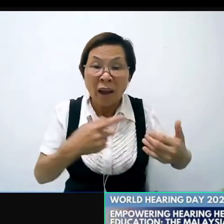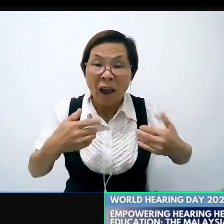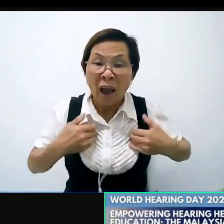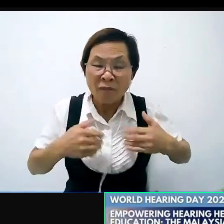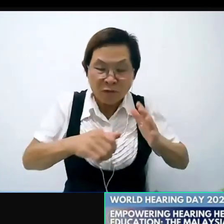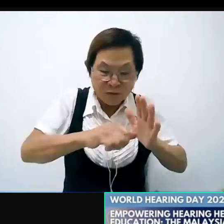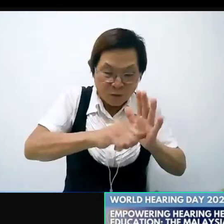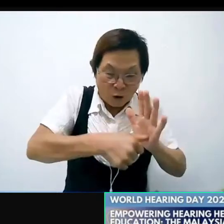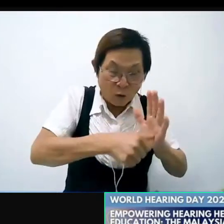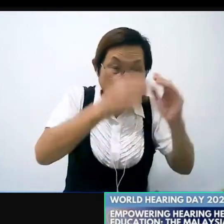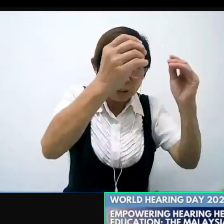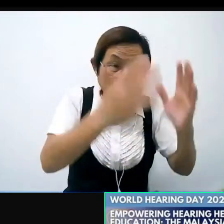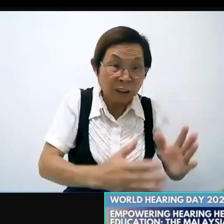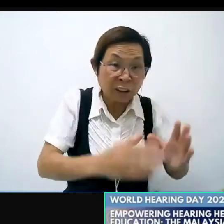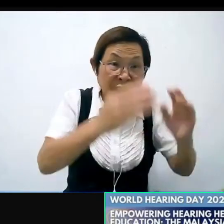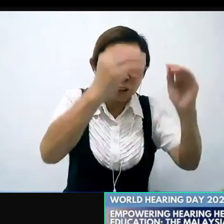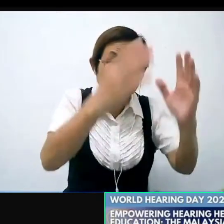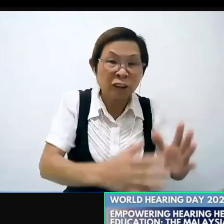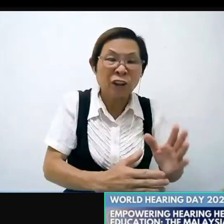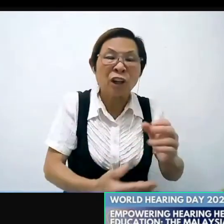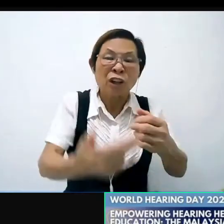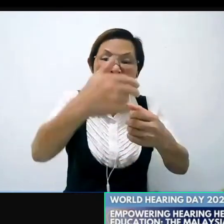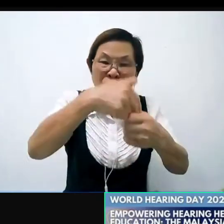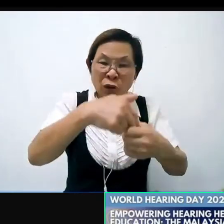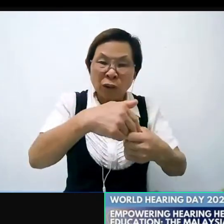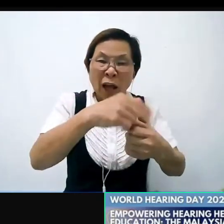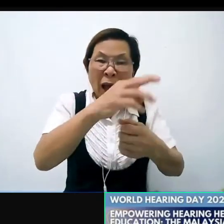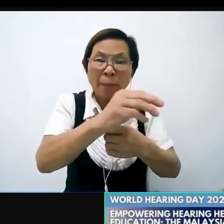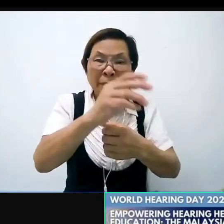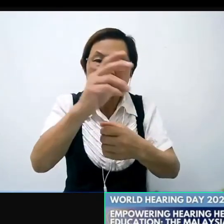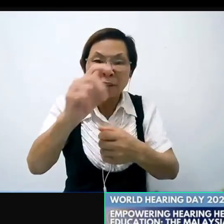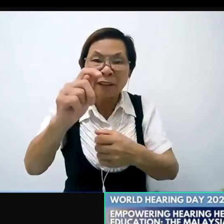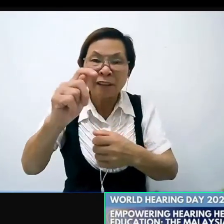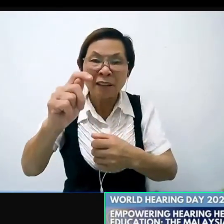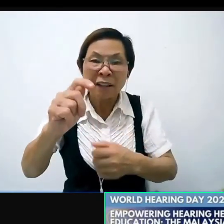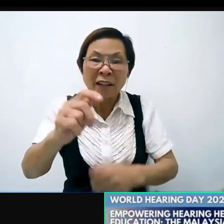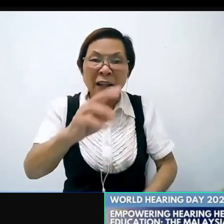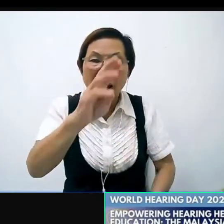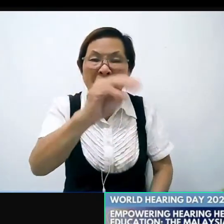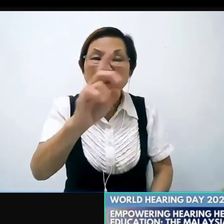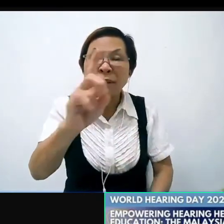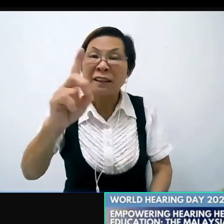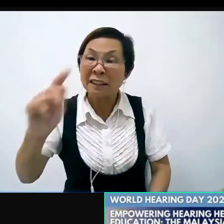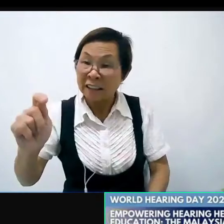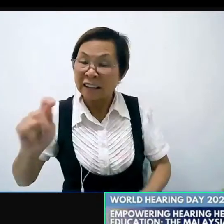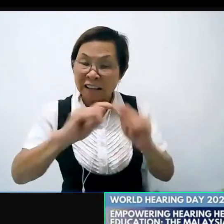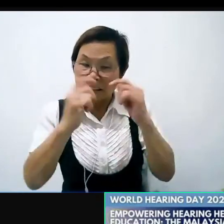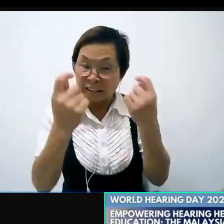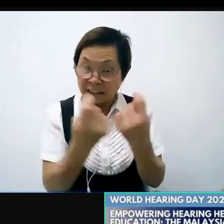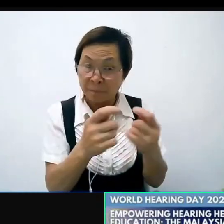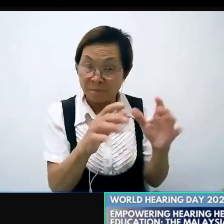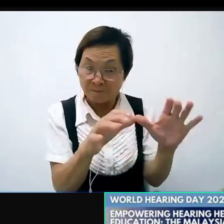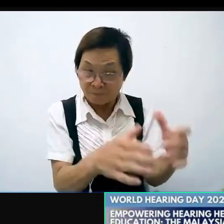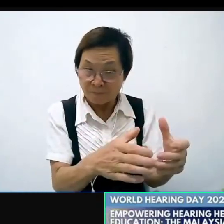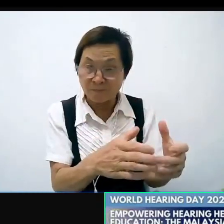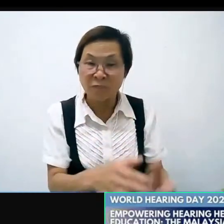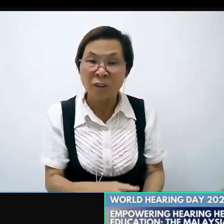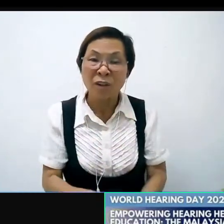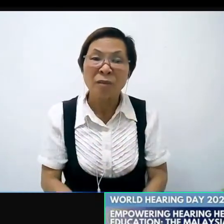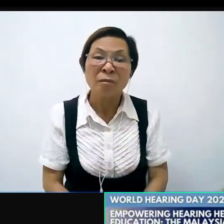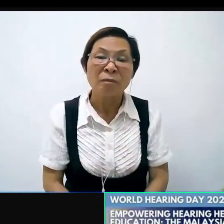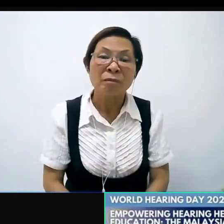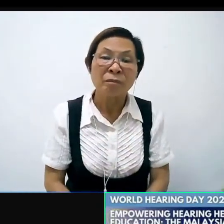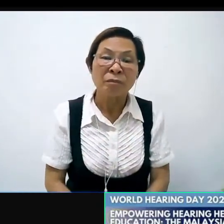emphasize that teachers is part of the MDT team, so that the information and from the it's either from 3PKs or